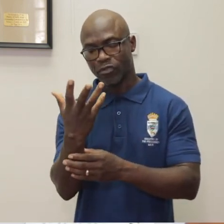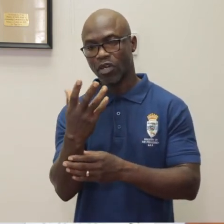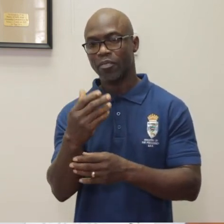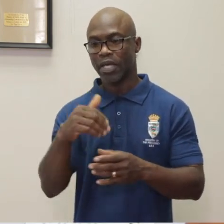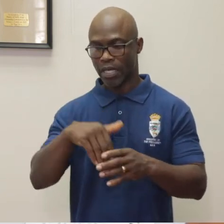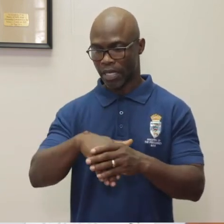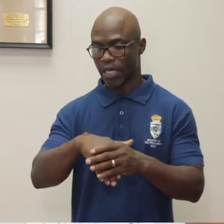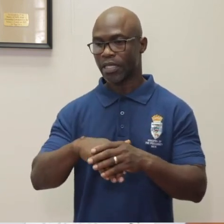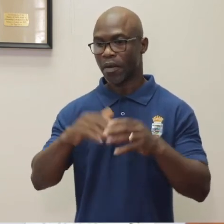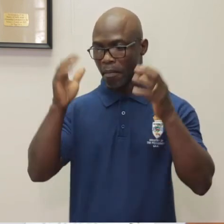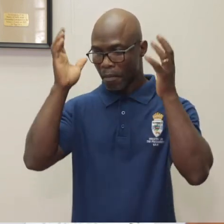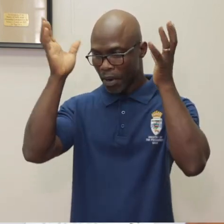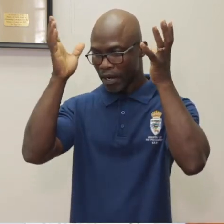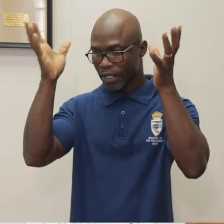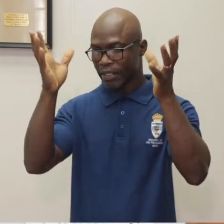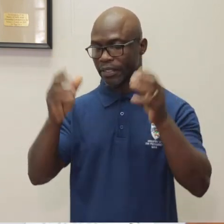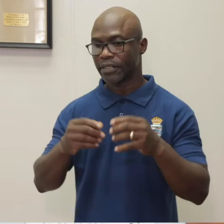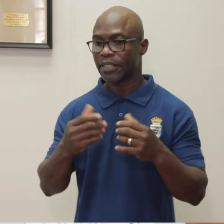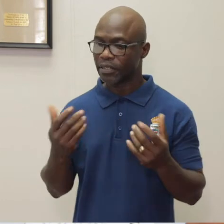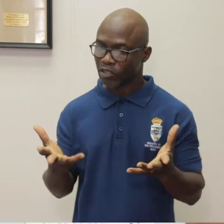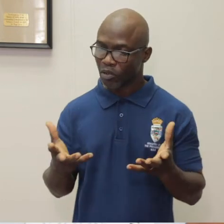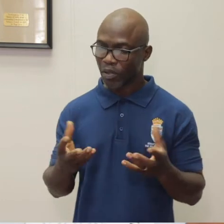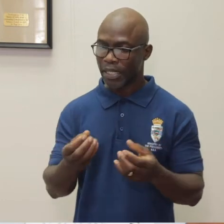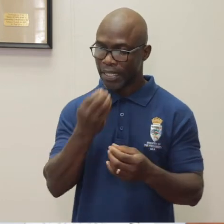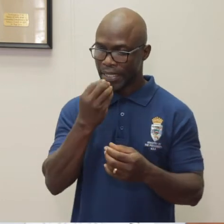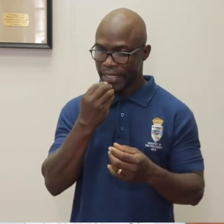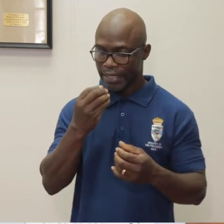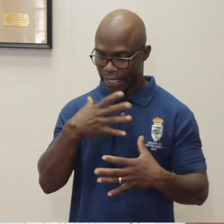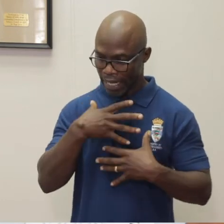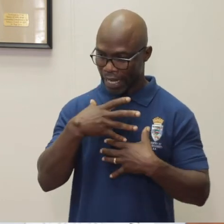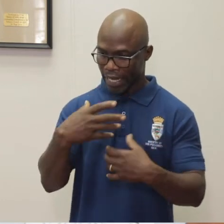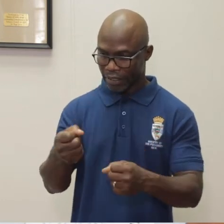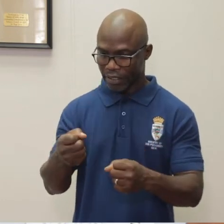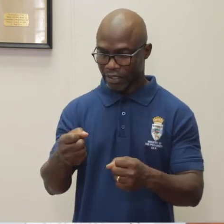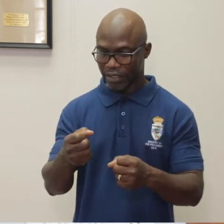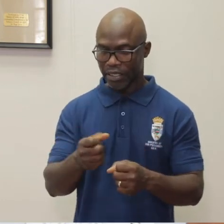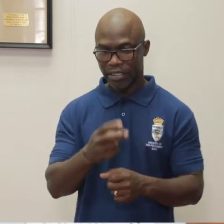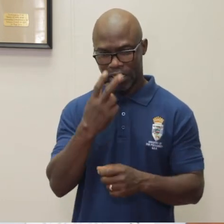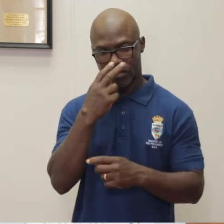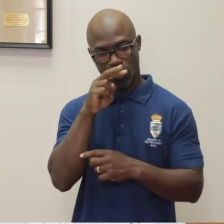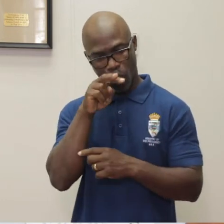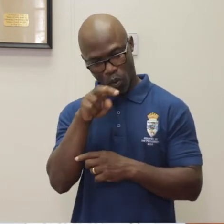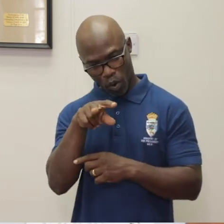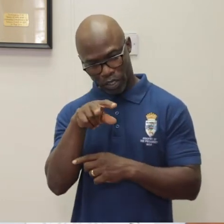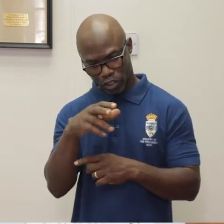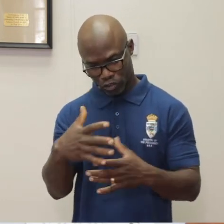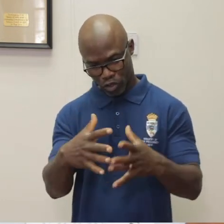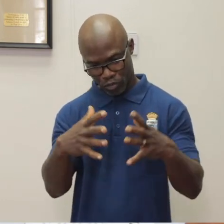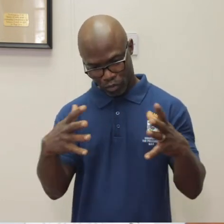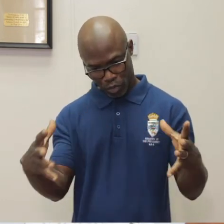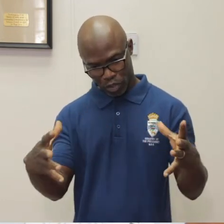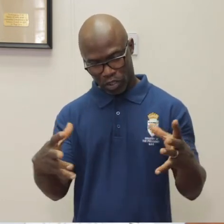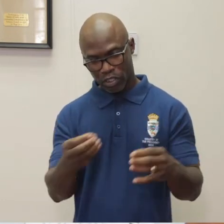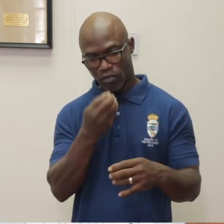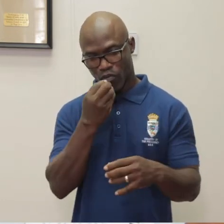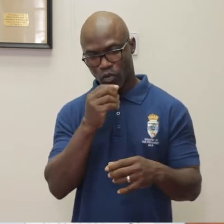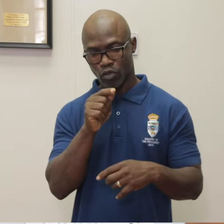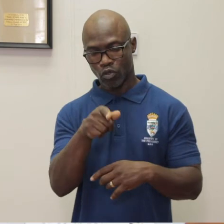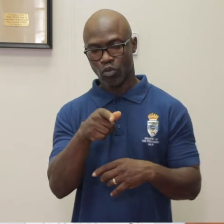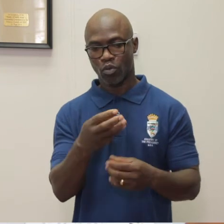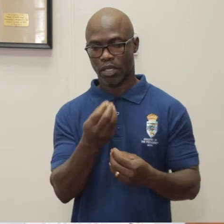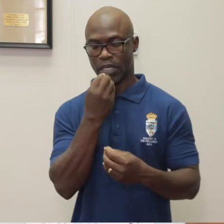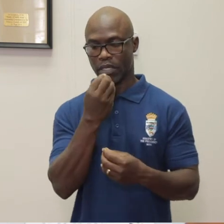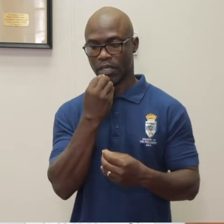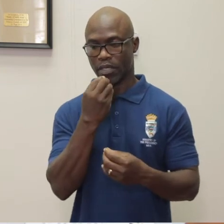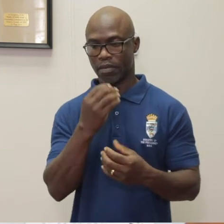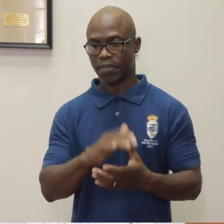In addition to eating healthy, we need to really watch our portion sizes. For